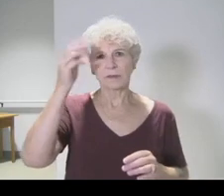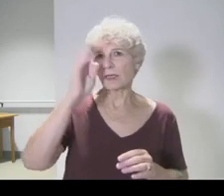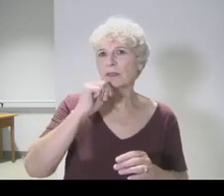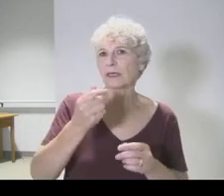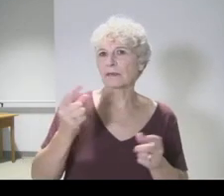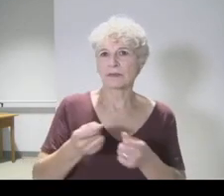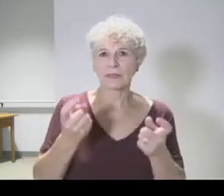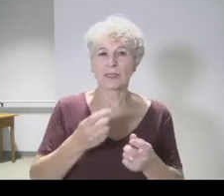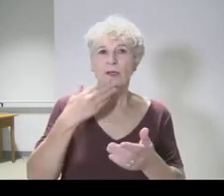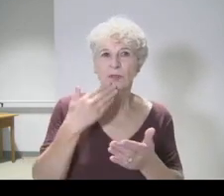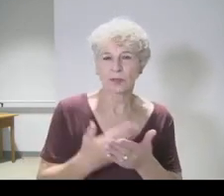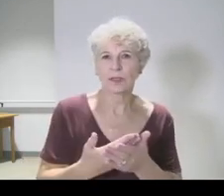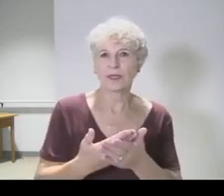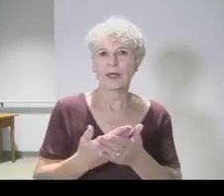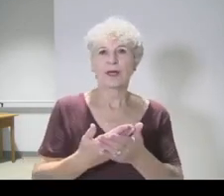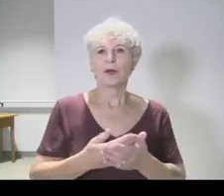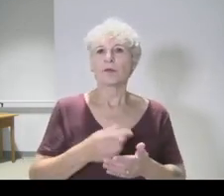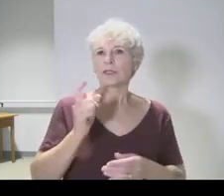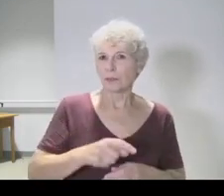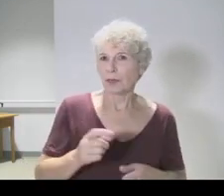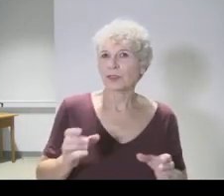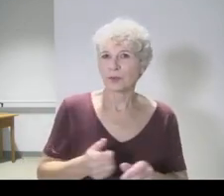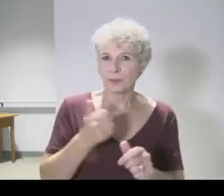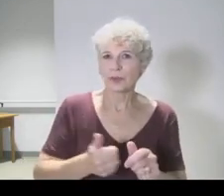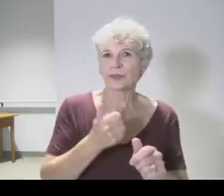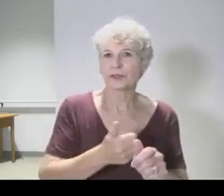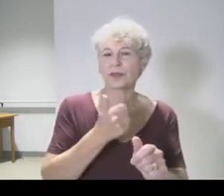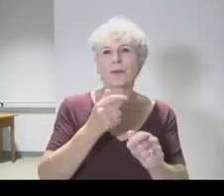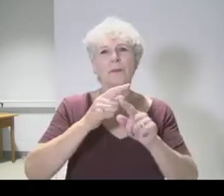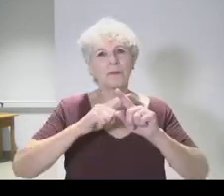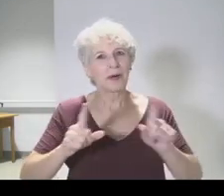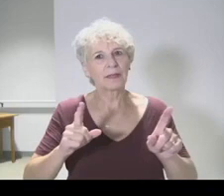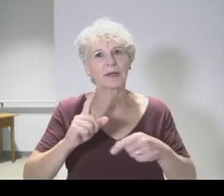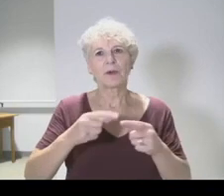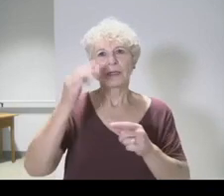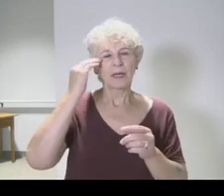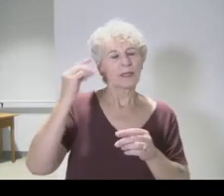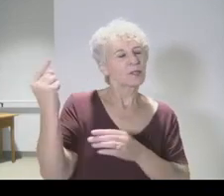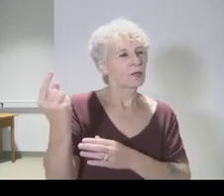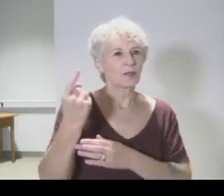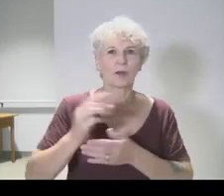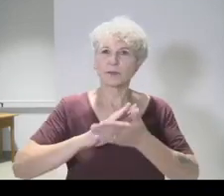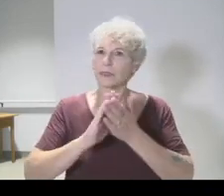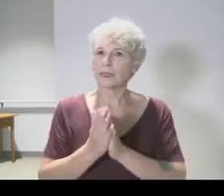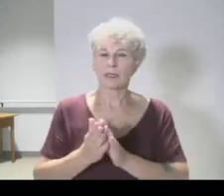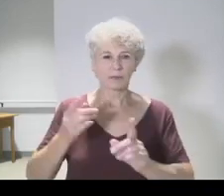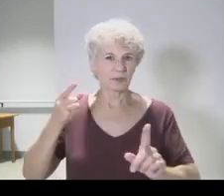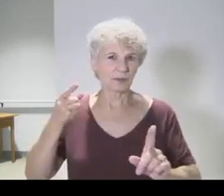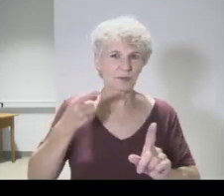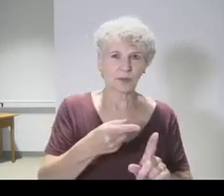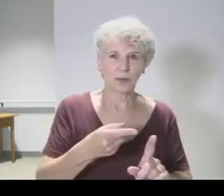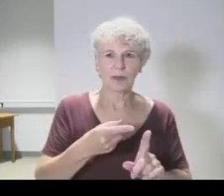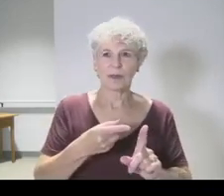It's a good thing that we're actually called to pursue as believers in Christ. But when knowledge alone becomes a person's faith, then